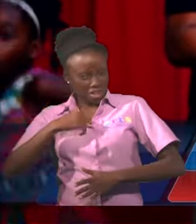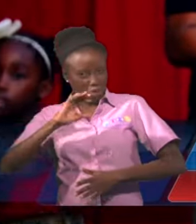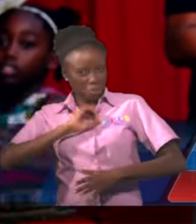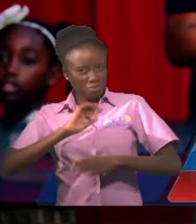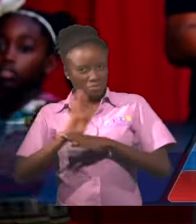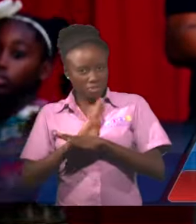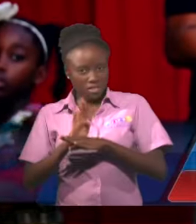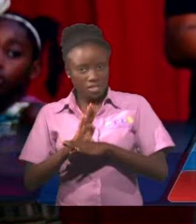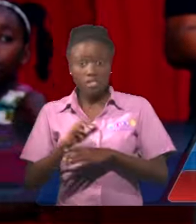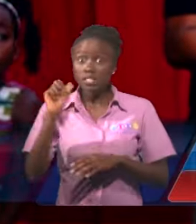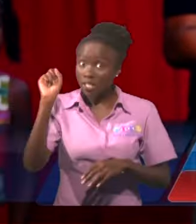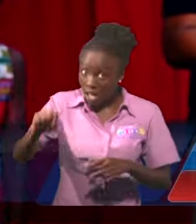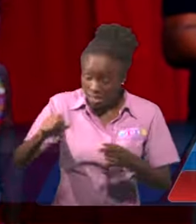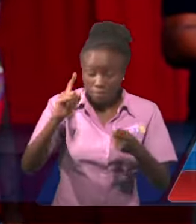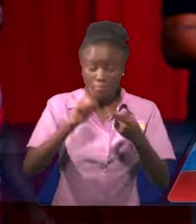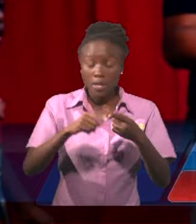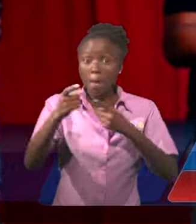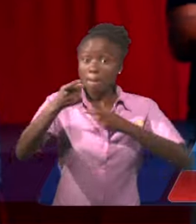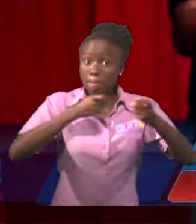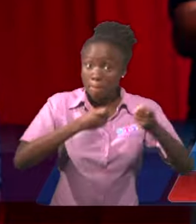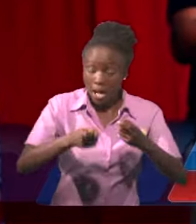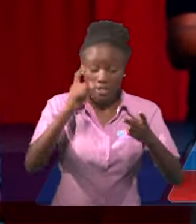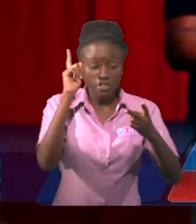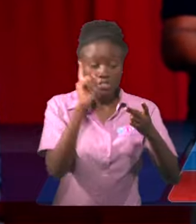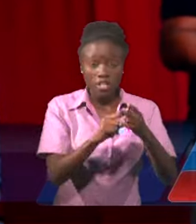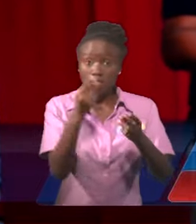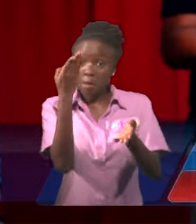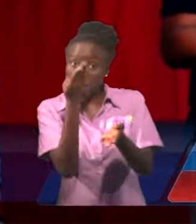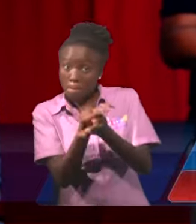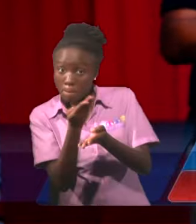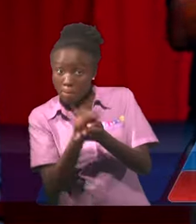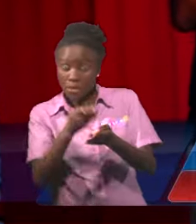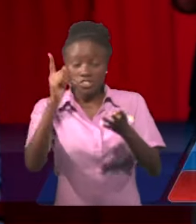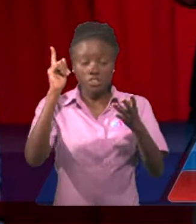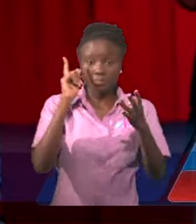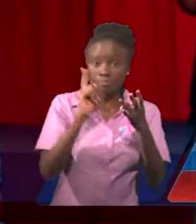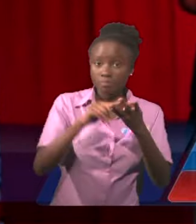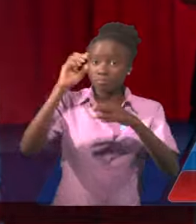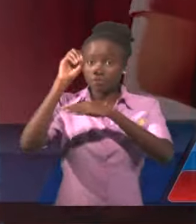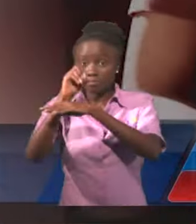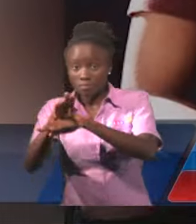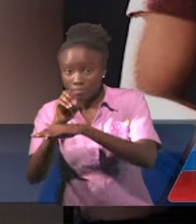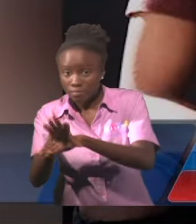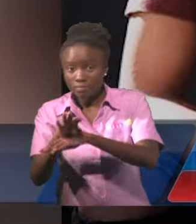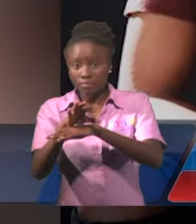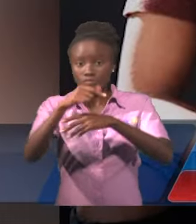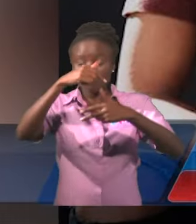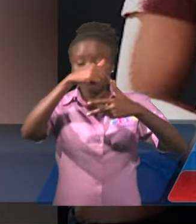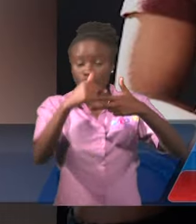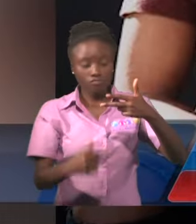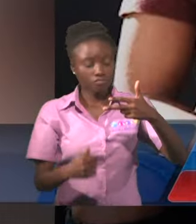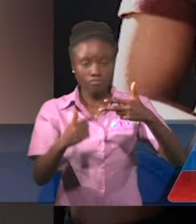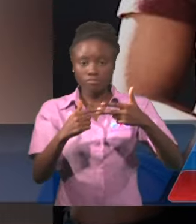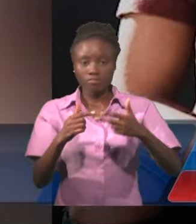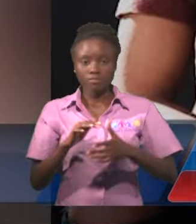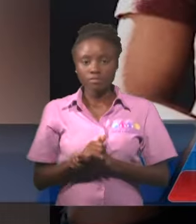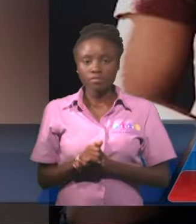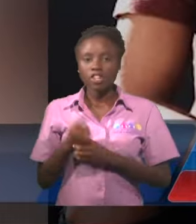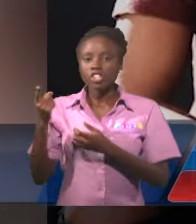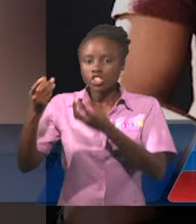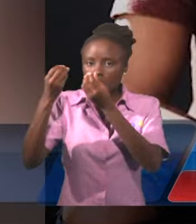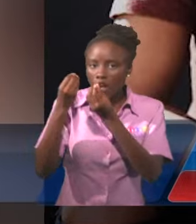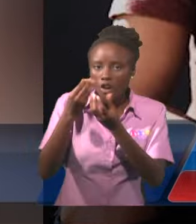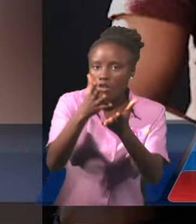manage. I have to structure. I have to use my marketing strategies. I have skills. I have to budget. And Dominique had a message to all